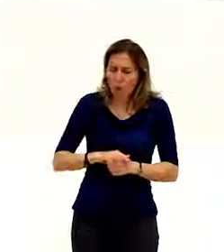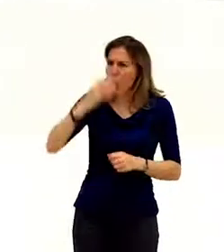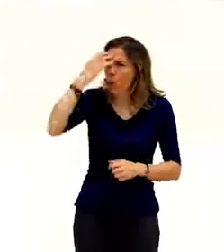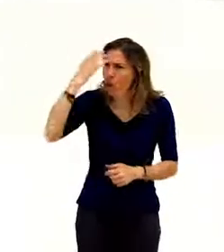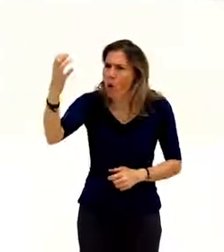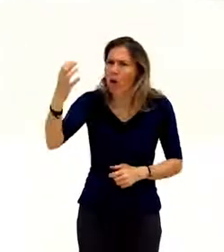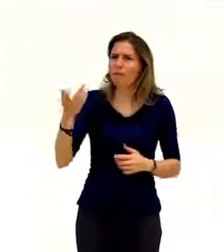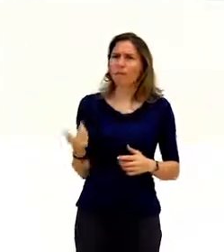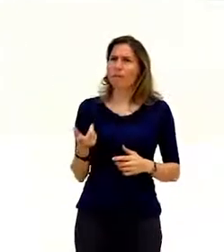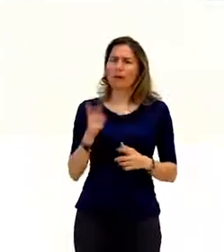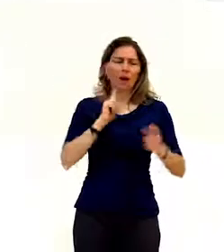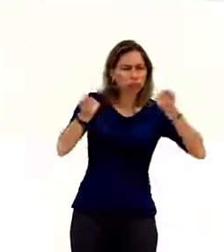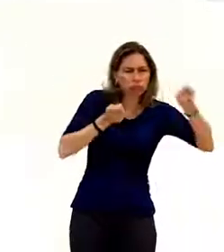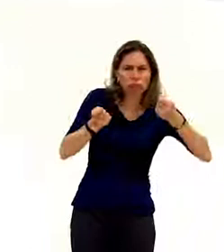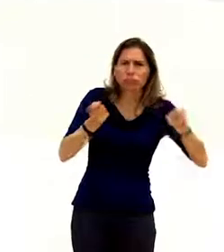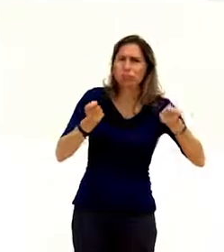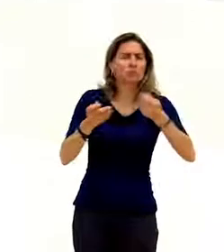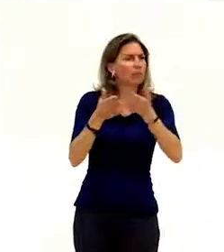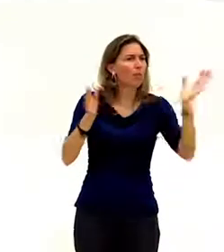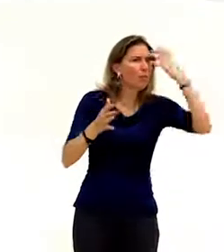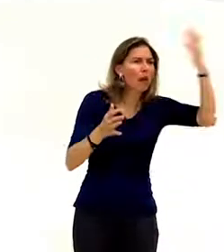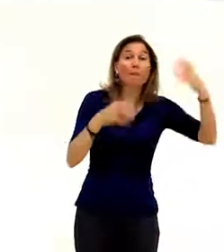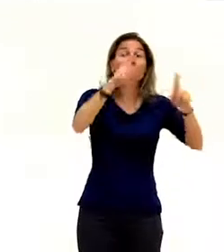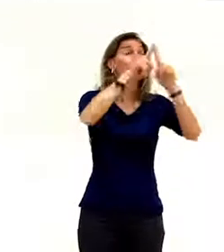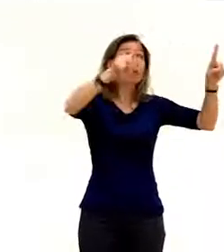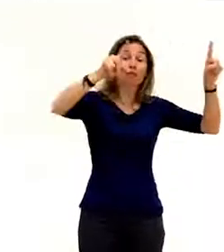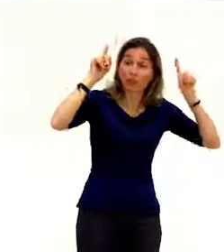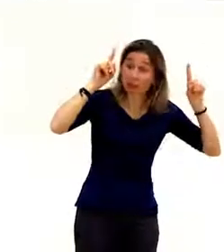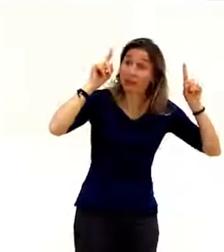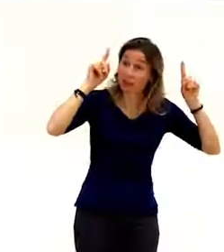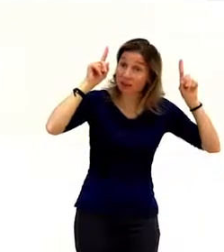government, bodies governed by public law, universities,